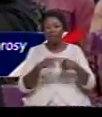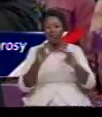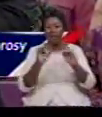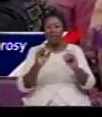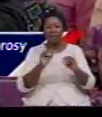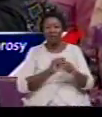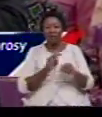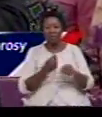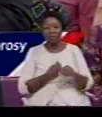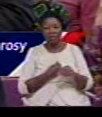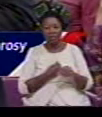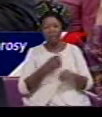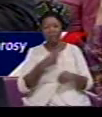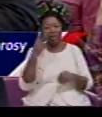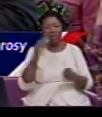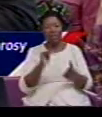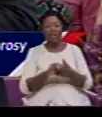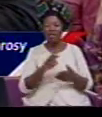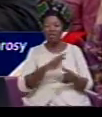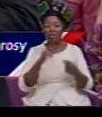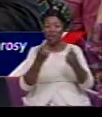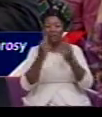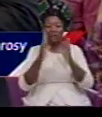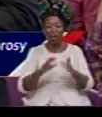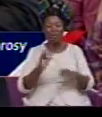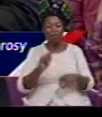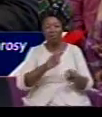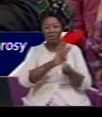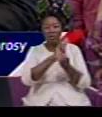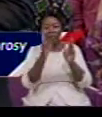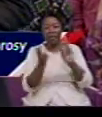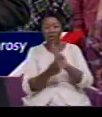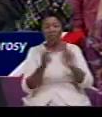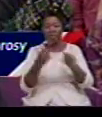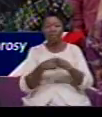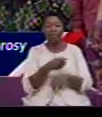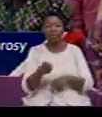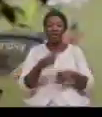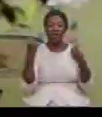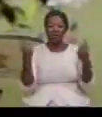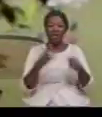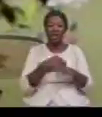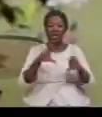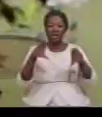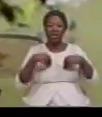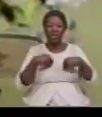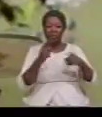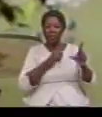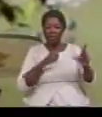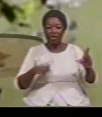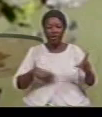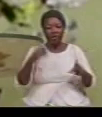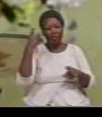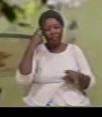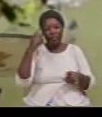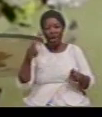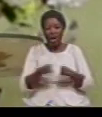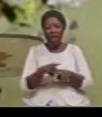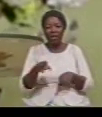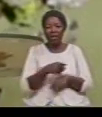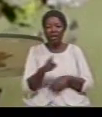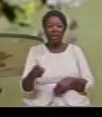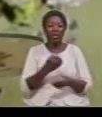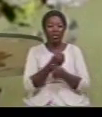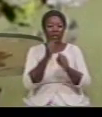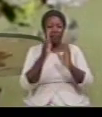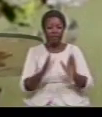their sins and accept the Lord as their Savior. Thank you very much. God directed Moses on what to do.